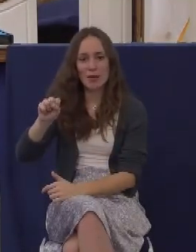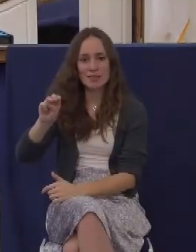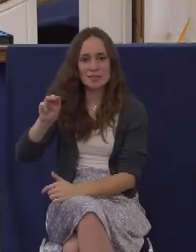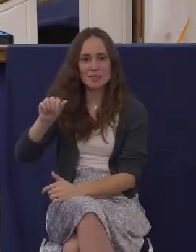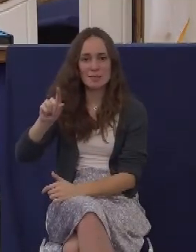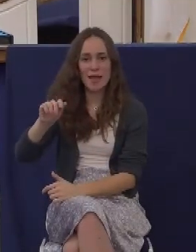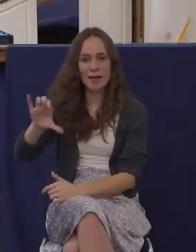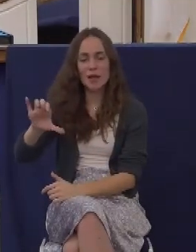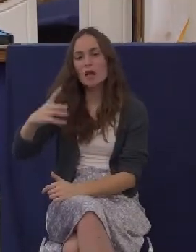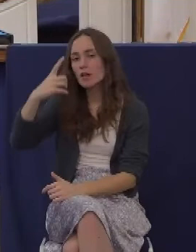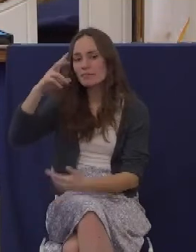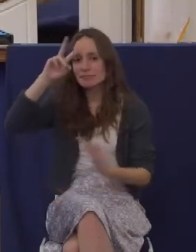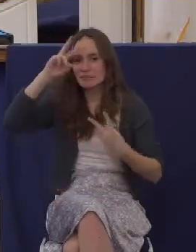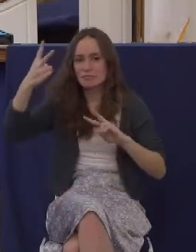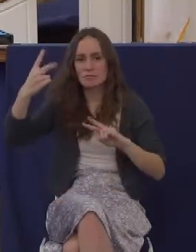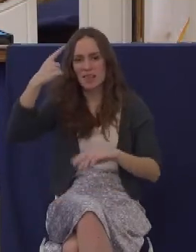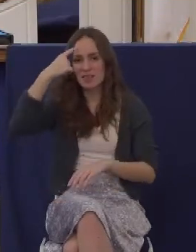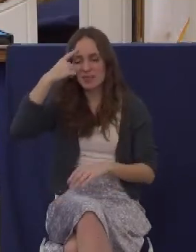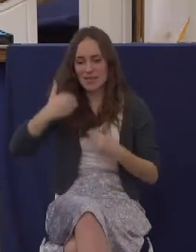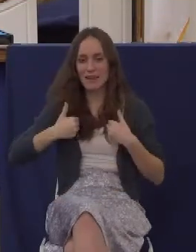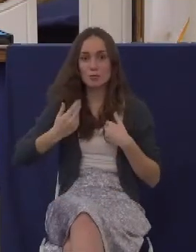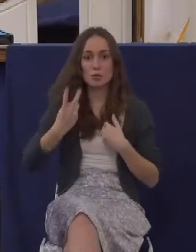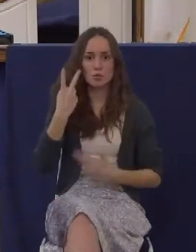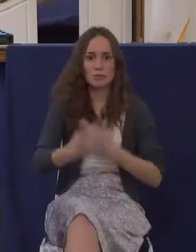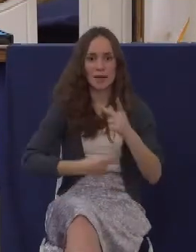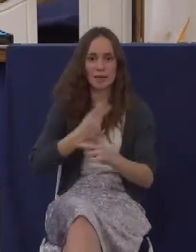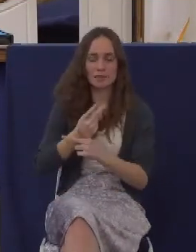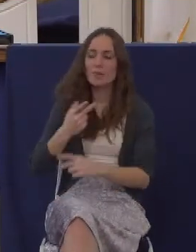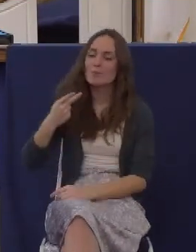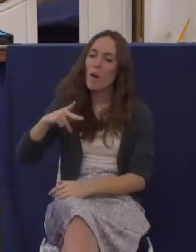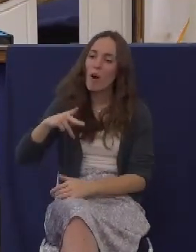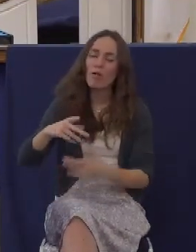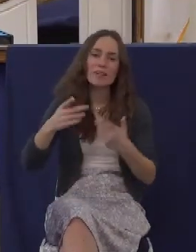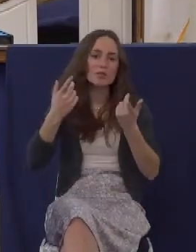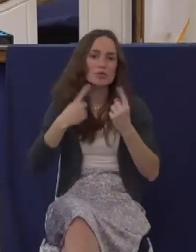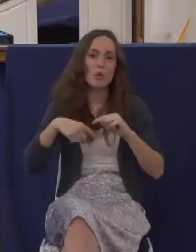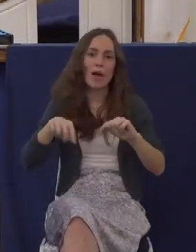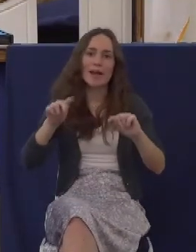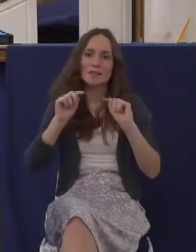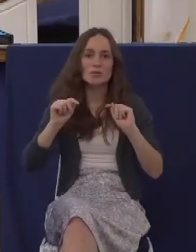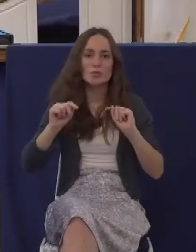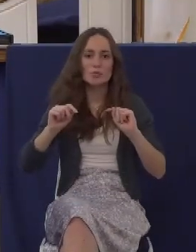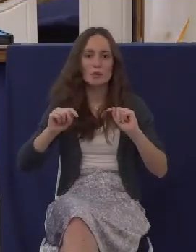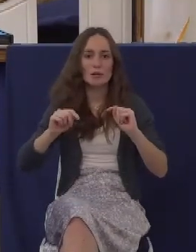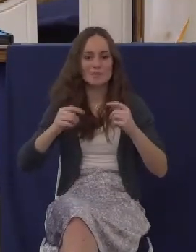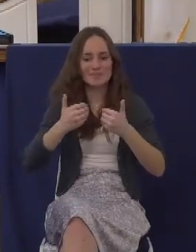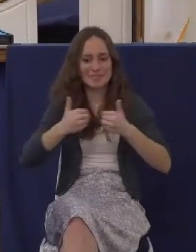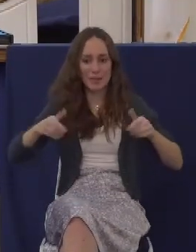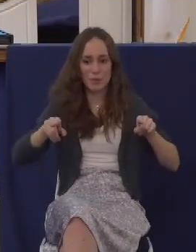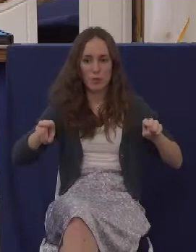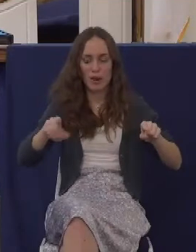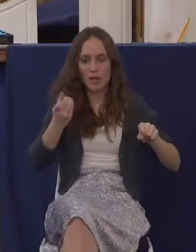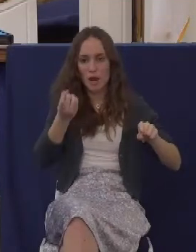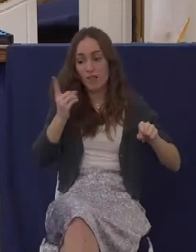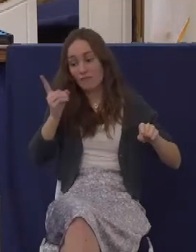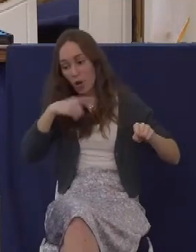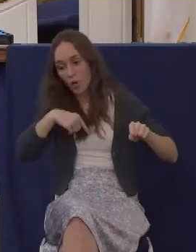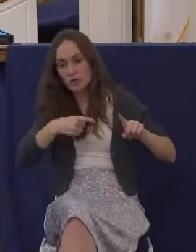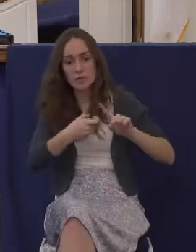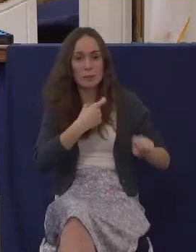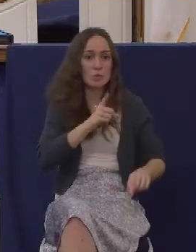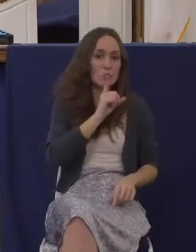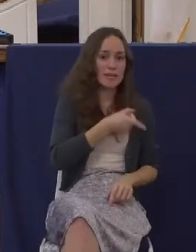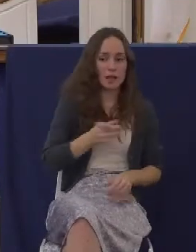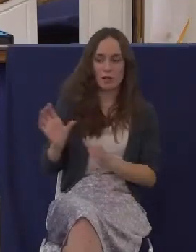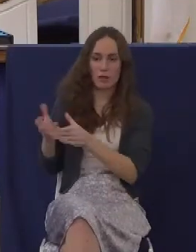Corinthians chapter 4. Paul's trying to debunk the false gift while upholding the real thing that was still being used at that time, which I